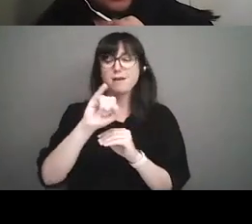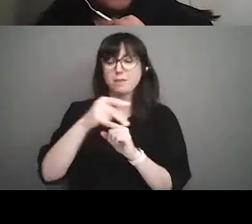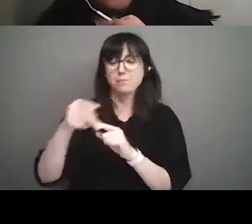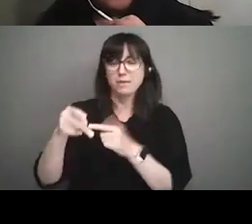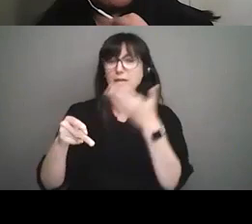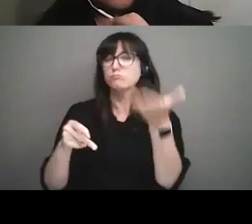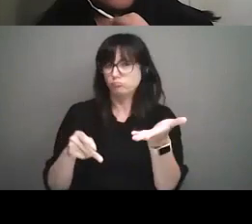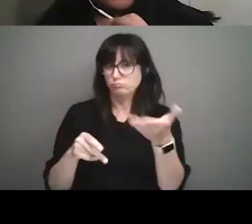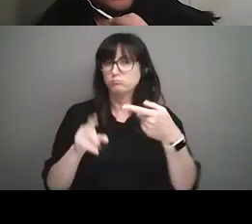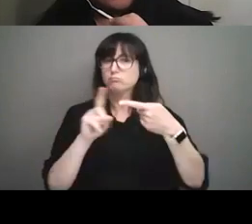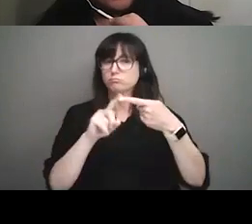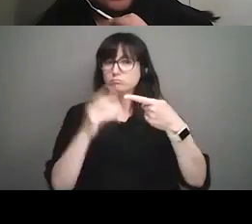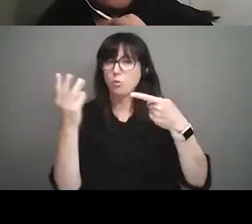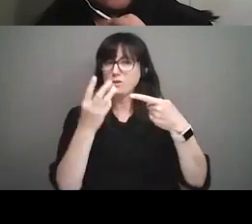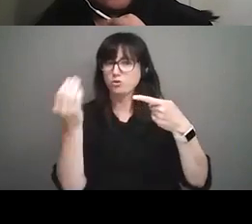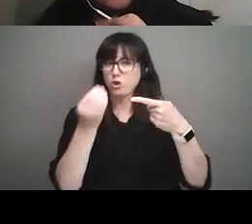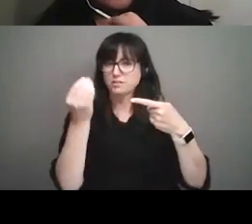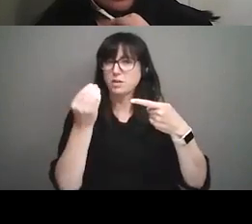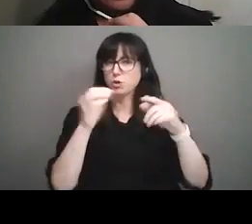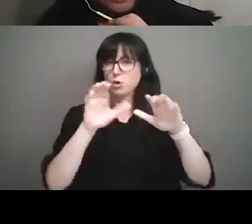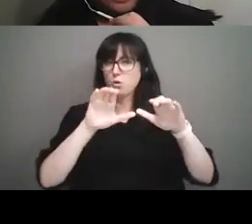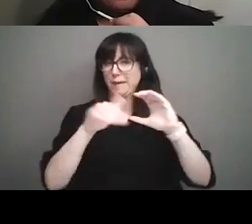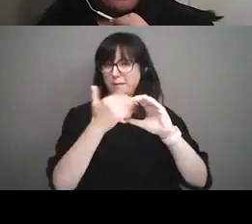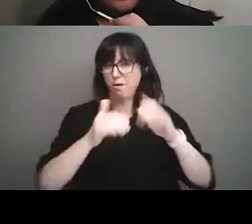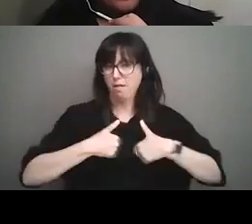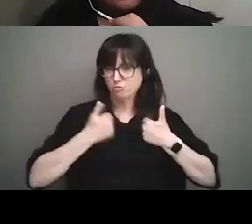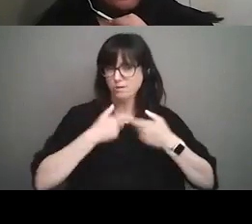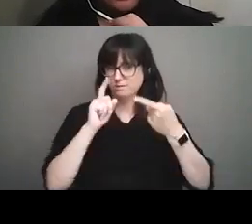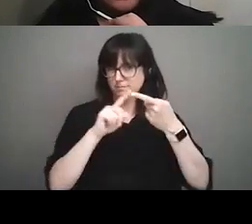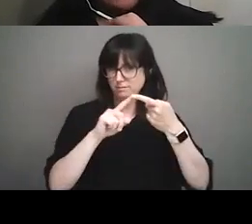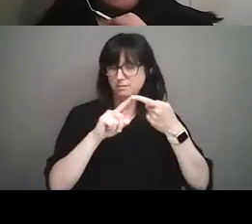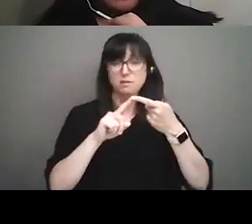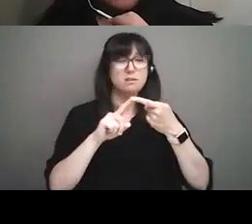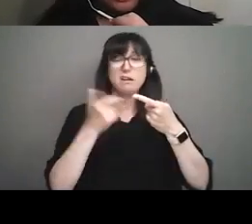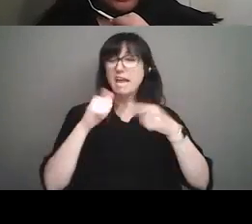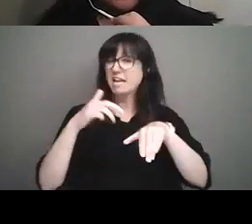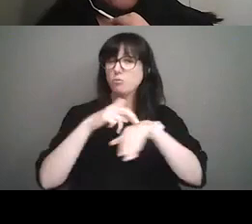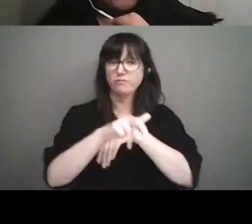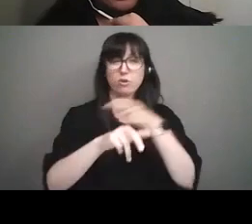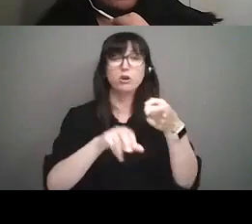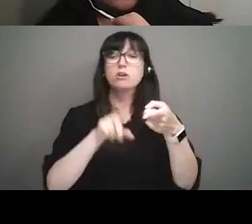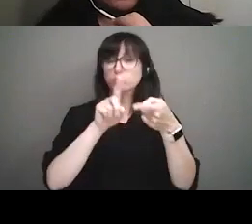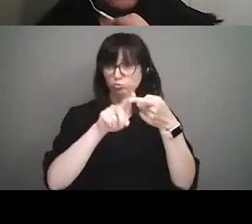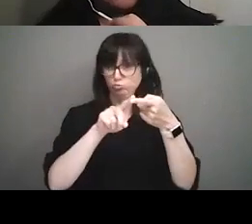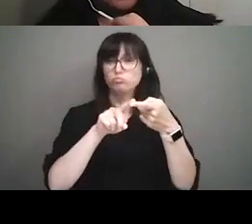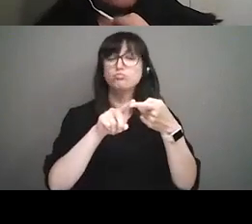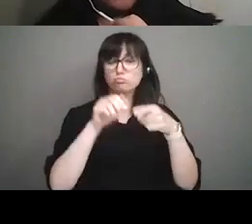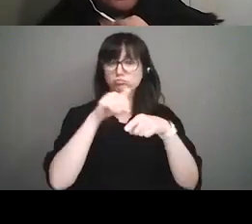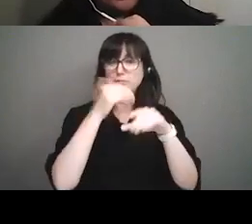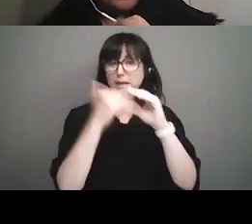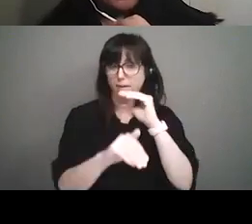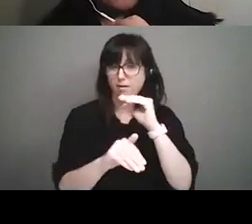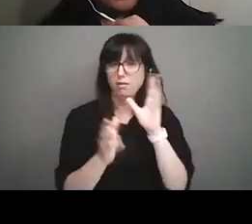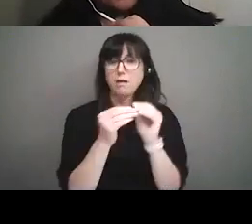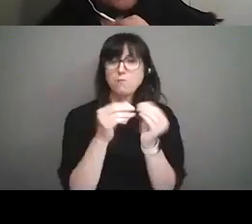down our Western Ontario chapter's email. So any referrals can be made through those emails, and we can talk more